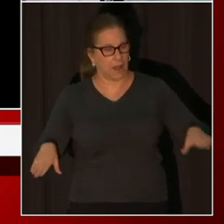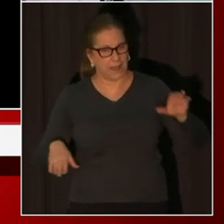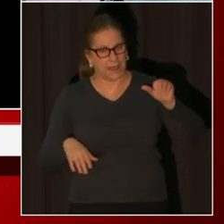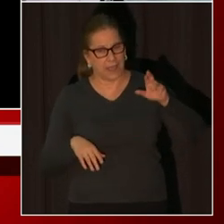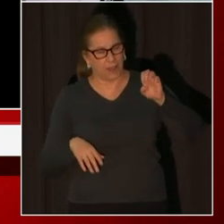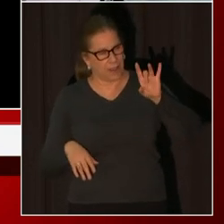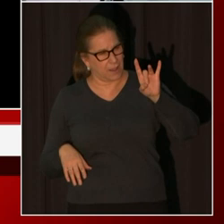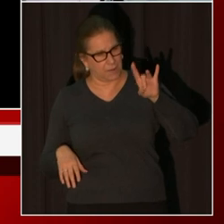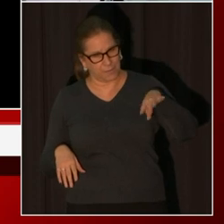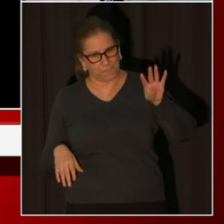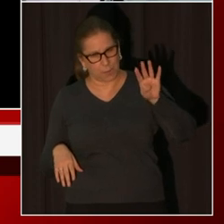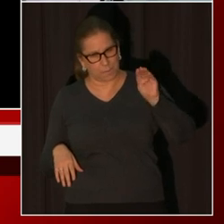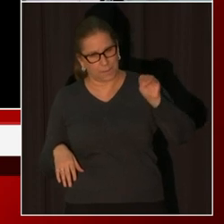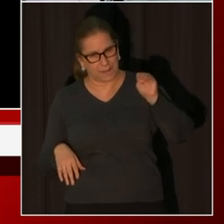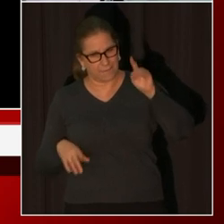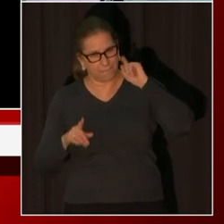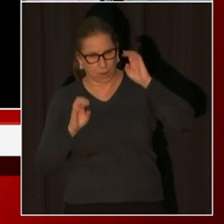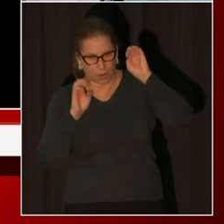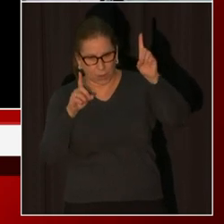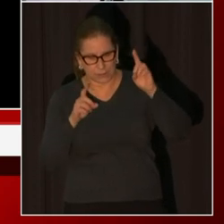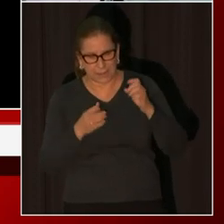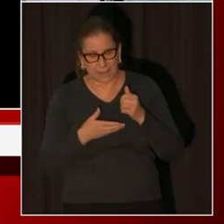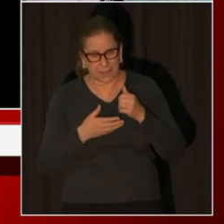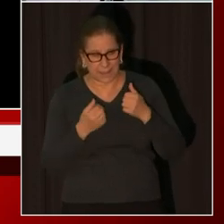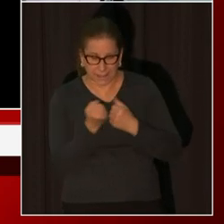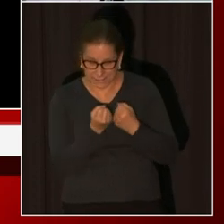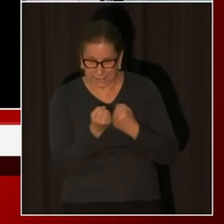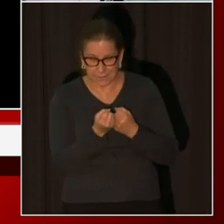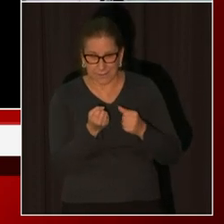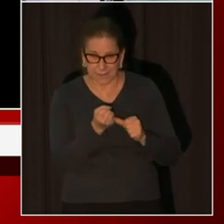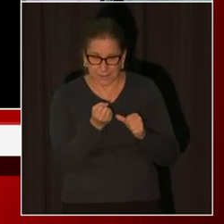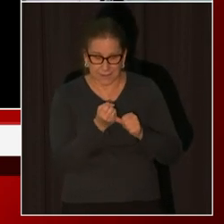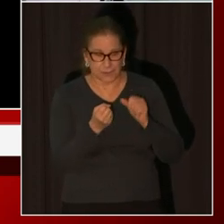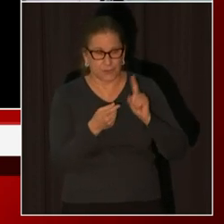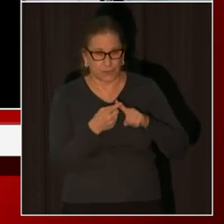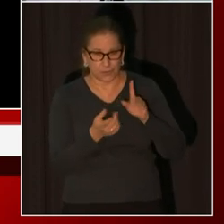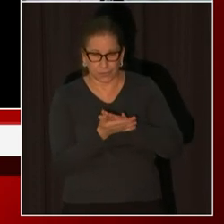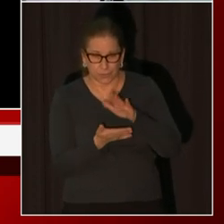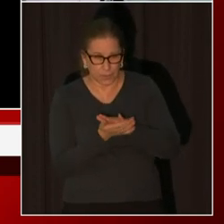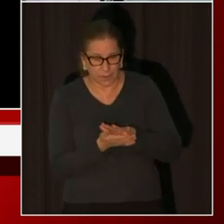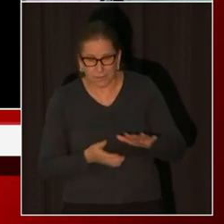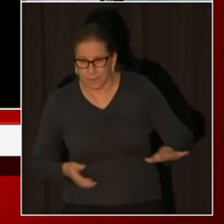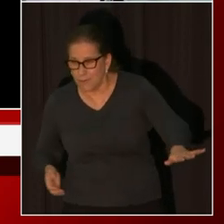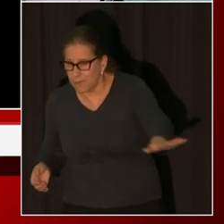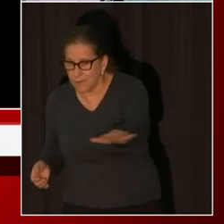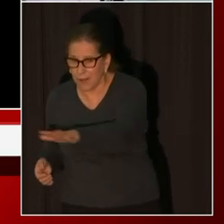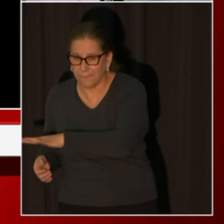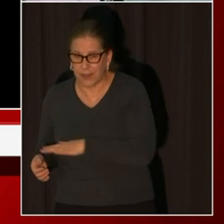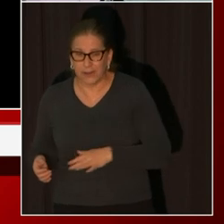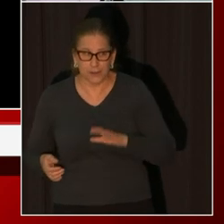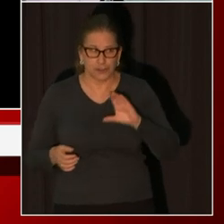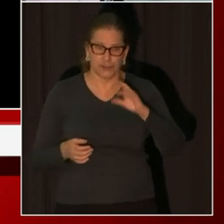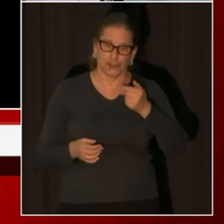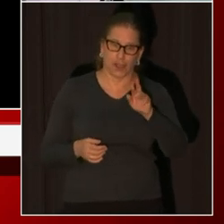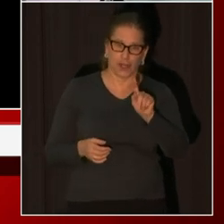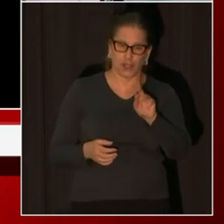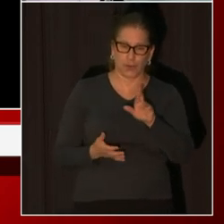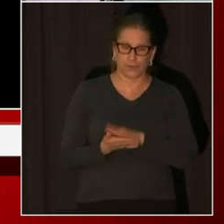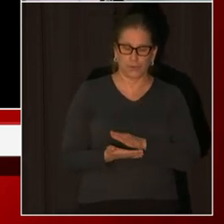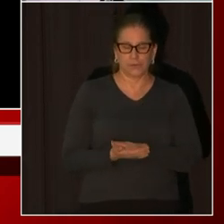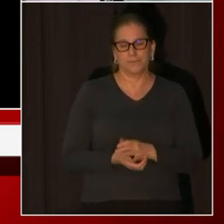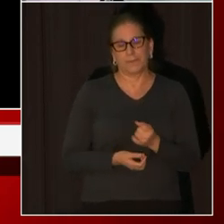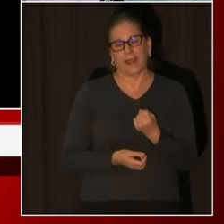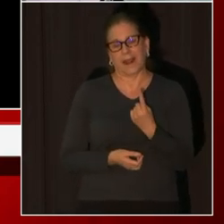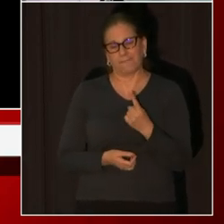that will flow to DC public schools and charter schools through OSSI, $11 million in additional assistance to the University of the District